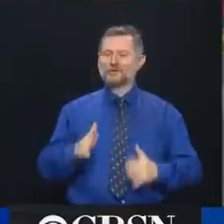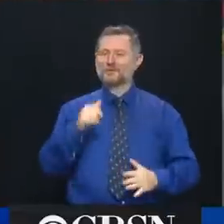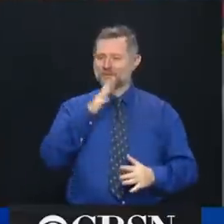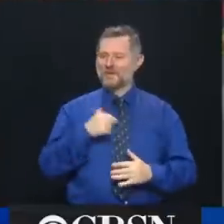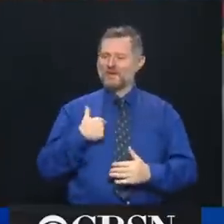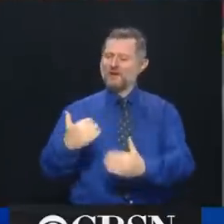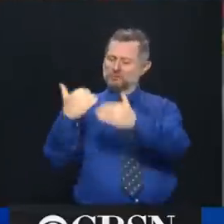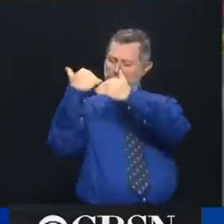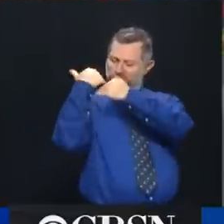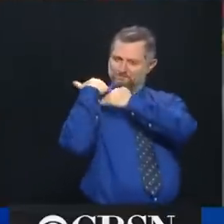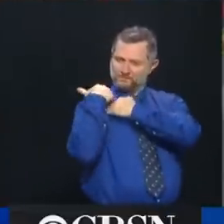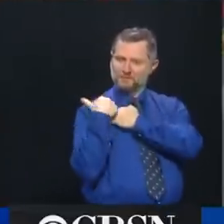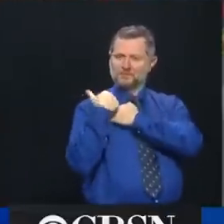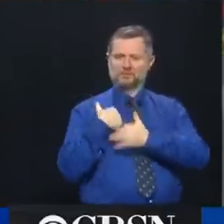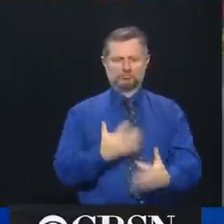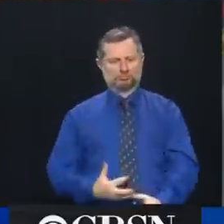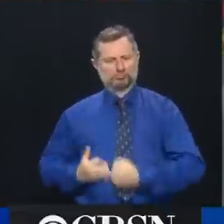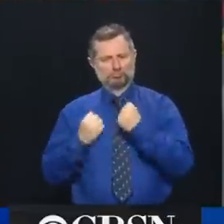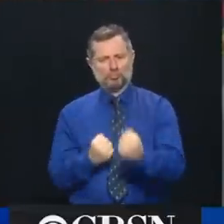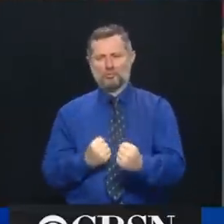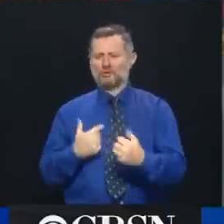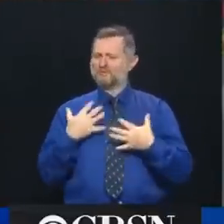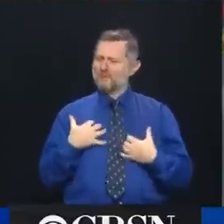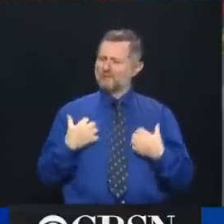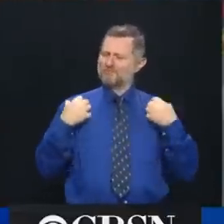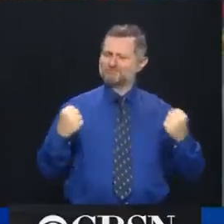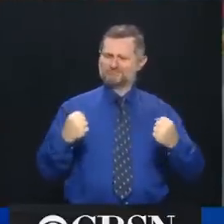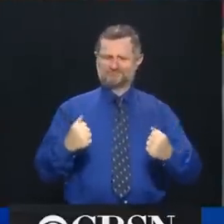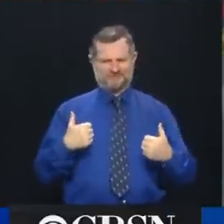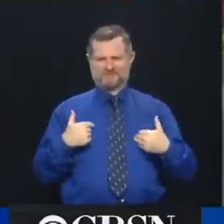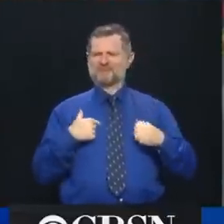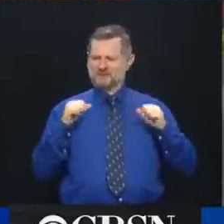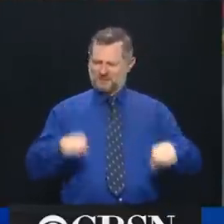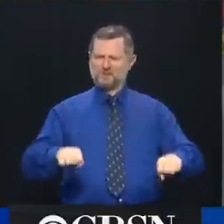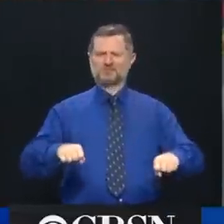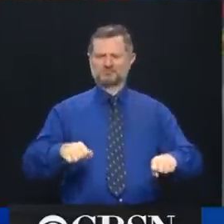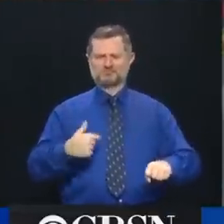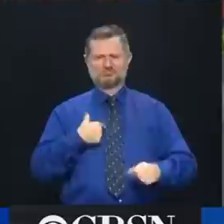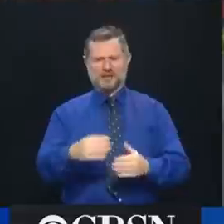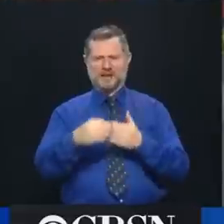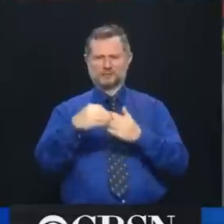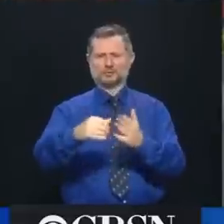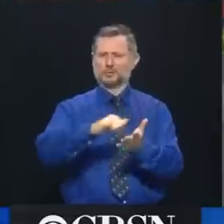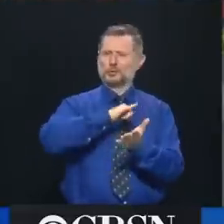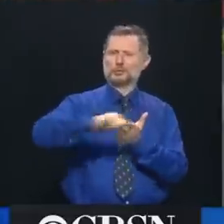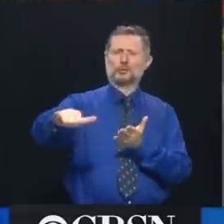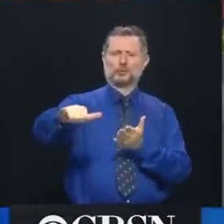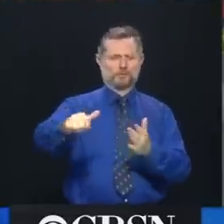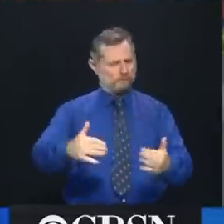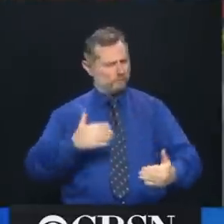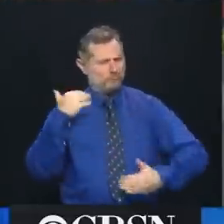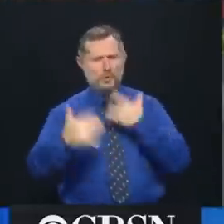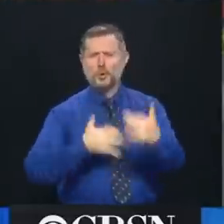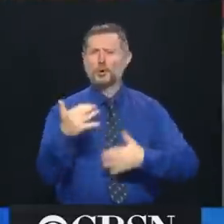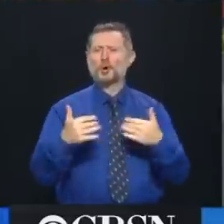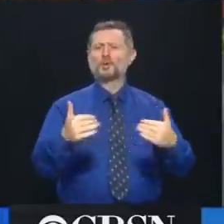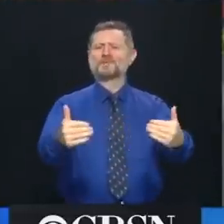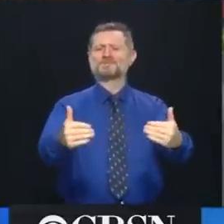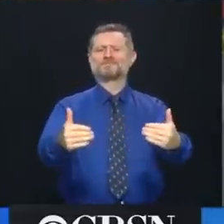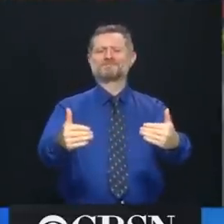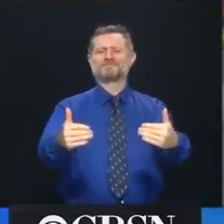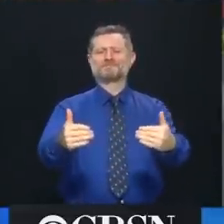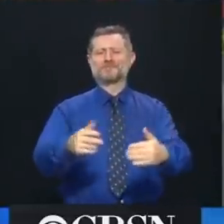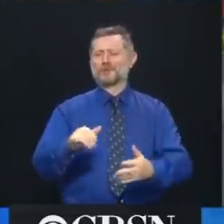me know that i have the confidence the courage and the ability to lead new yorkers forward and make new york's women